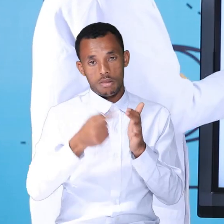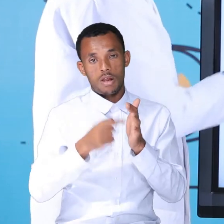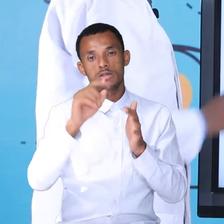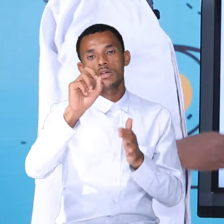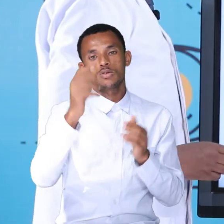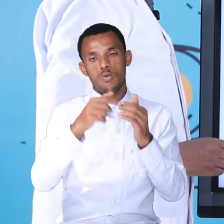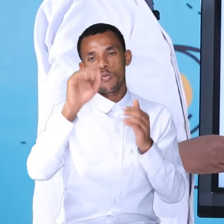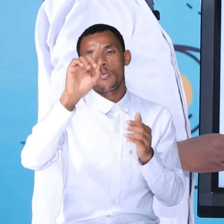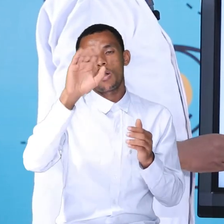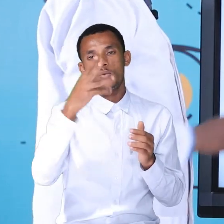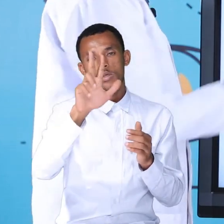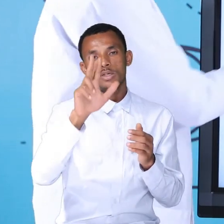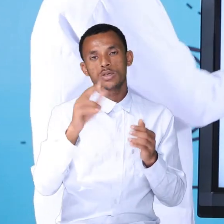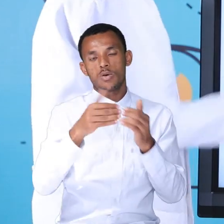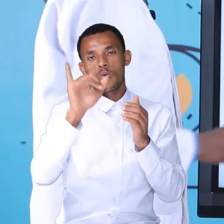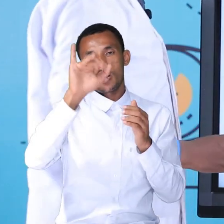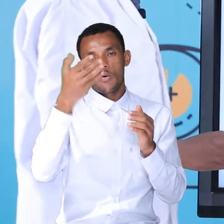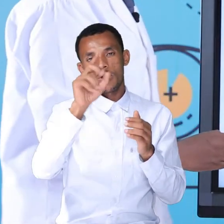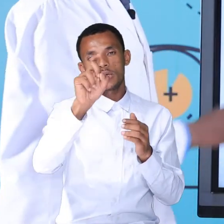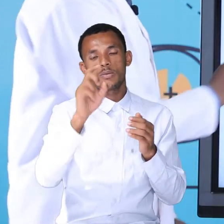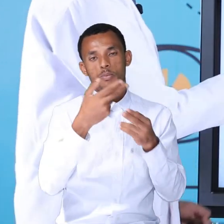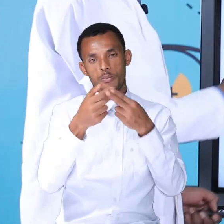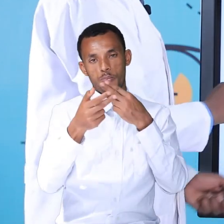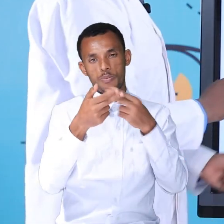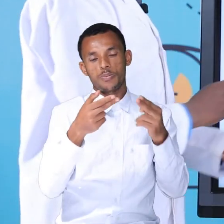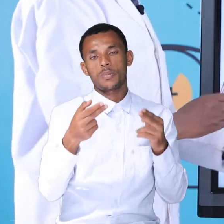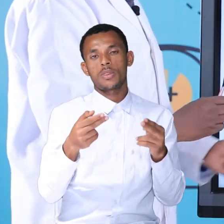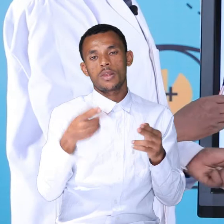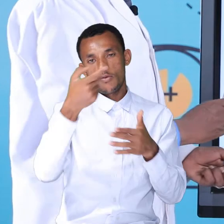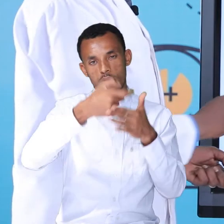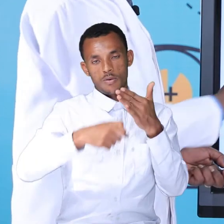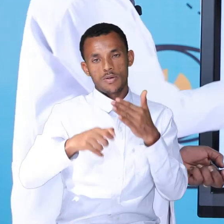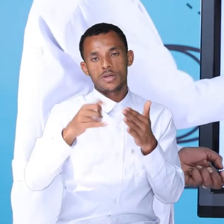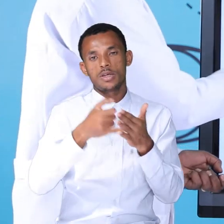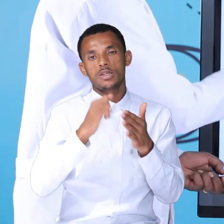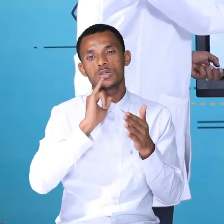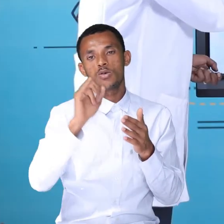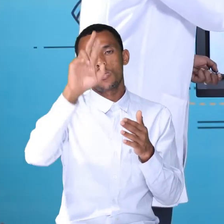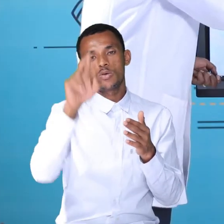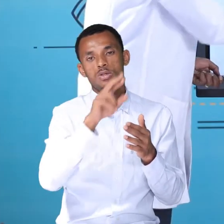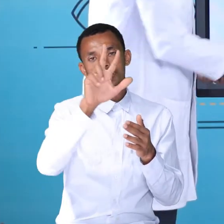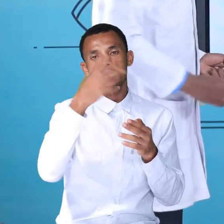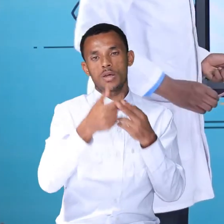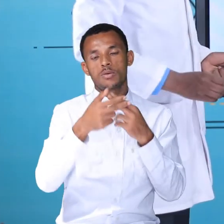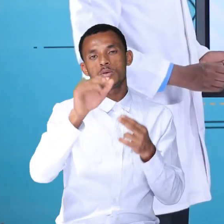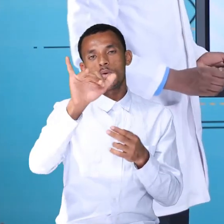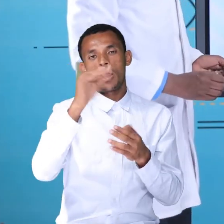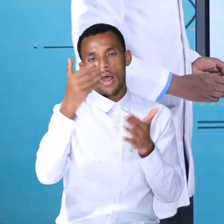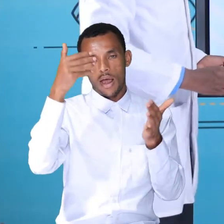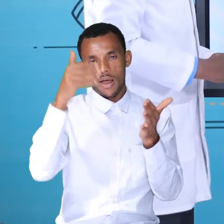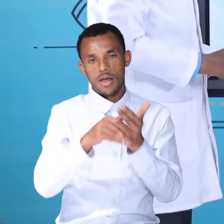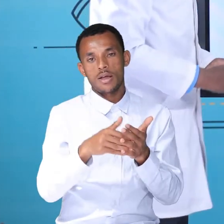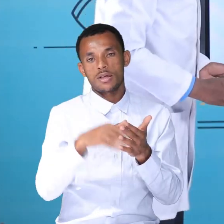1 over root 3, which was equal to y over x. When I cross multiply it, I will have the values of it is root 3 times